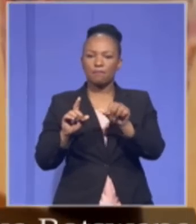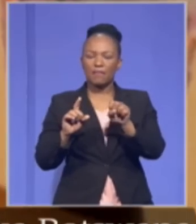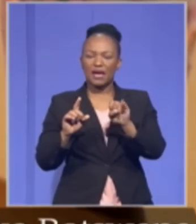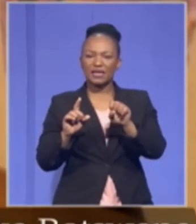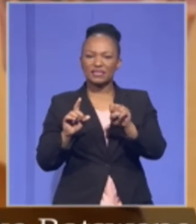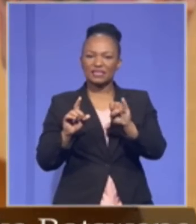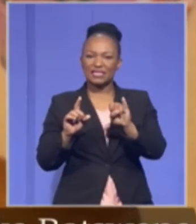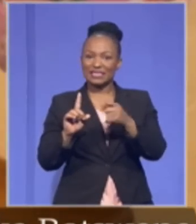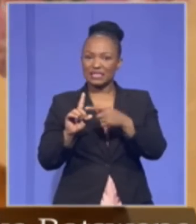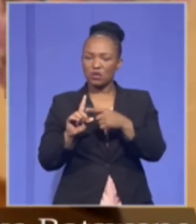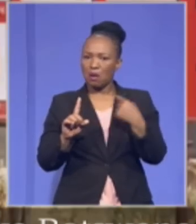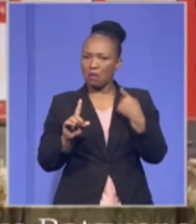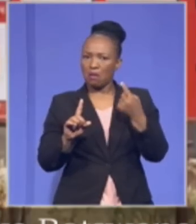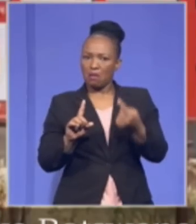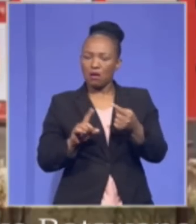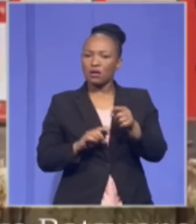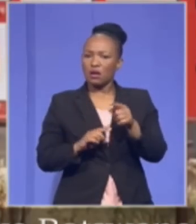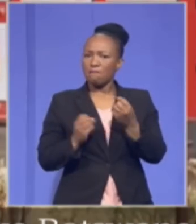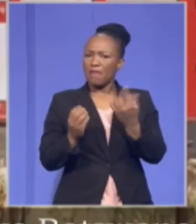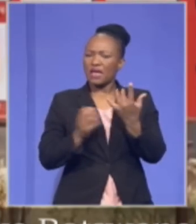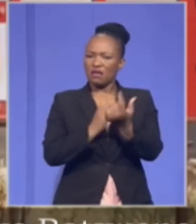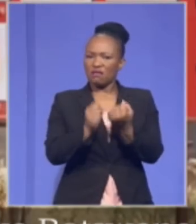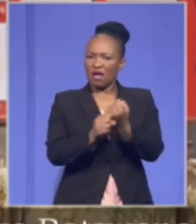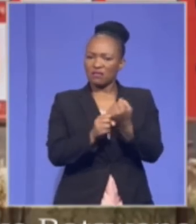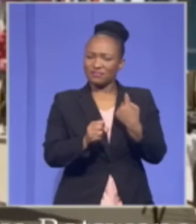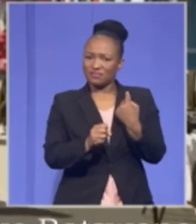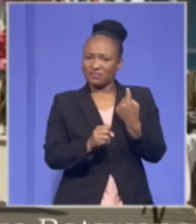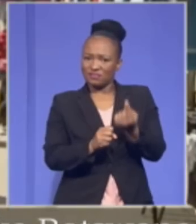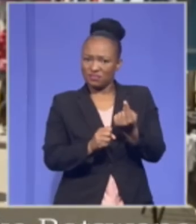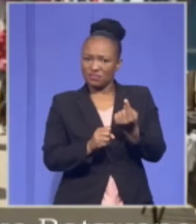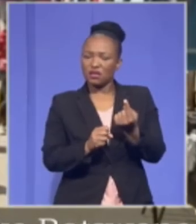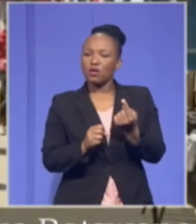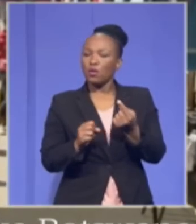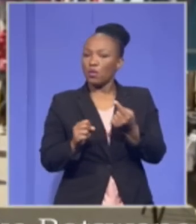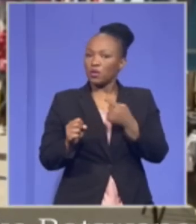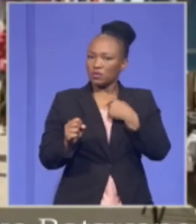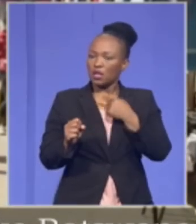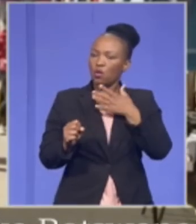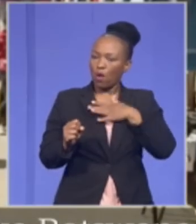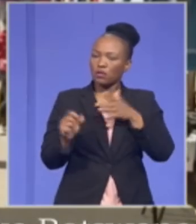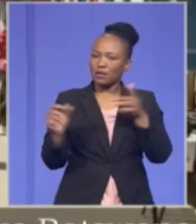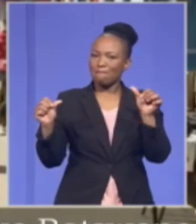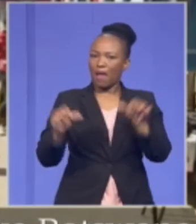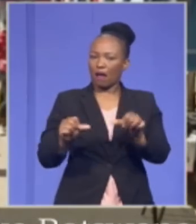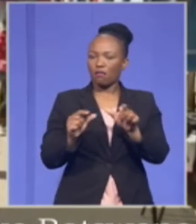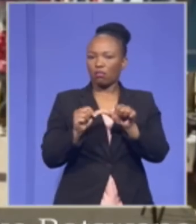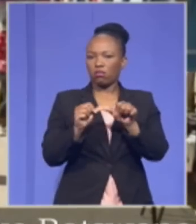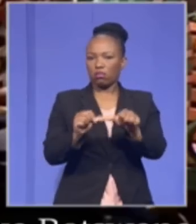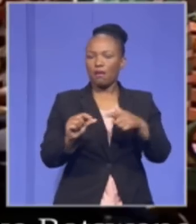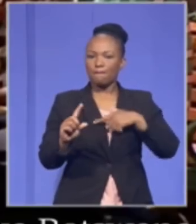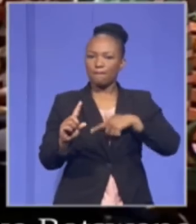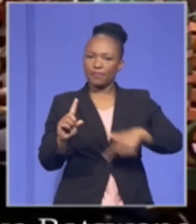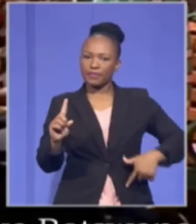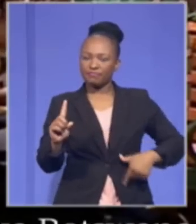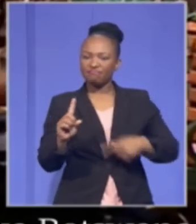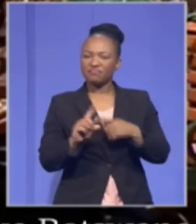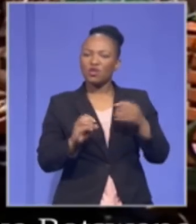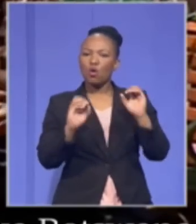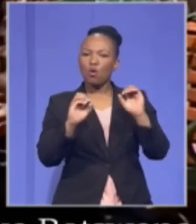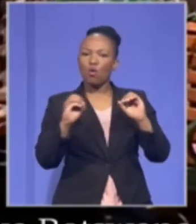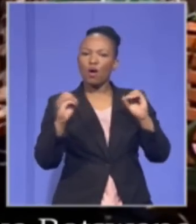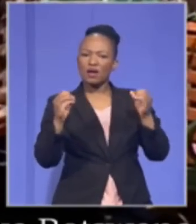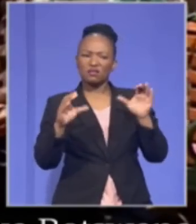o buša naga yeo o sa ya go boelela pušong. Mokgweetsi Masisi o nyaka go kgetha le boelela. Mokgatlo o ge sa le o thoma go